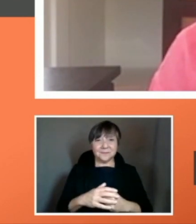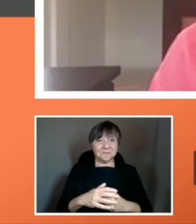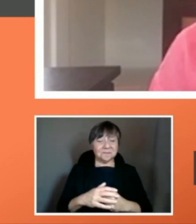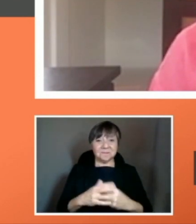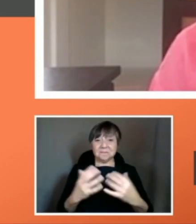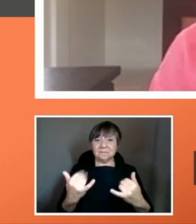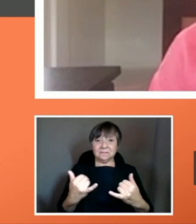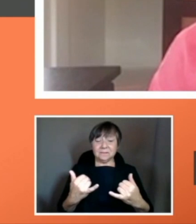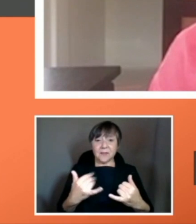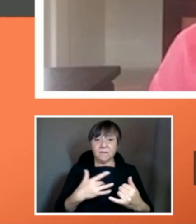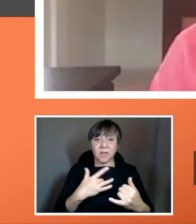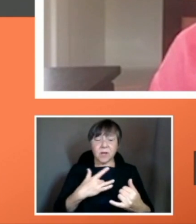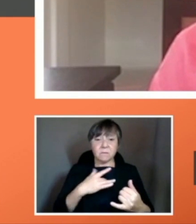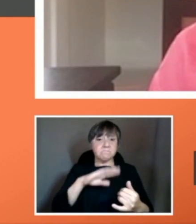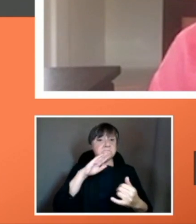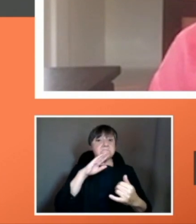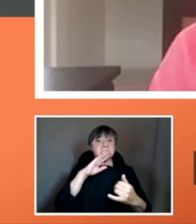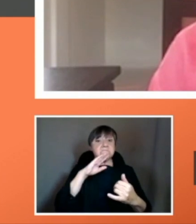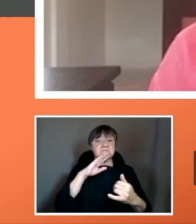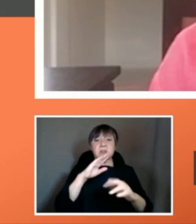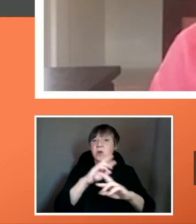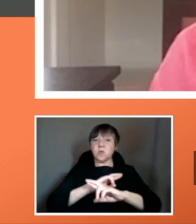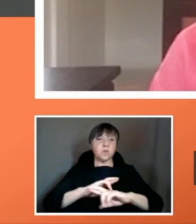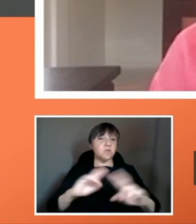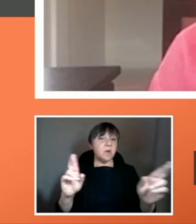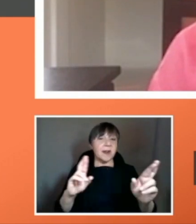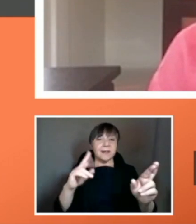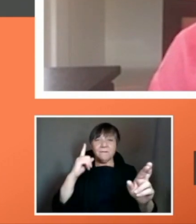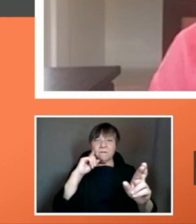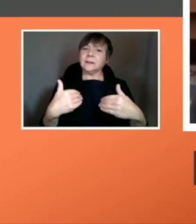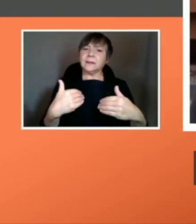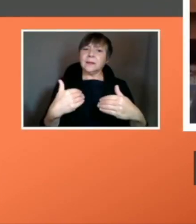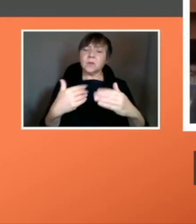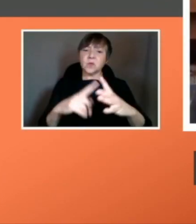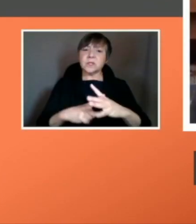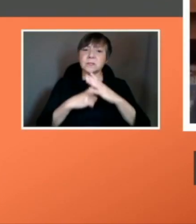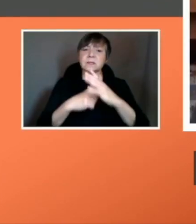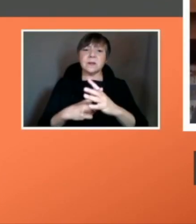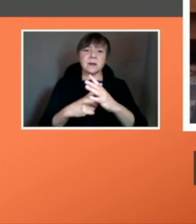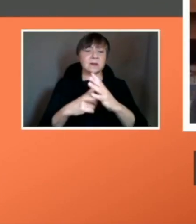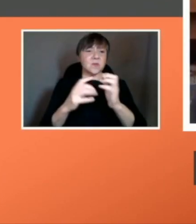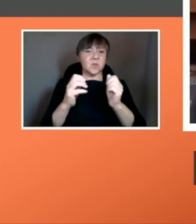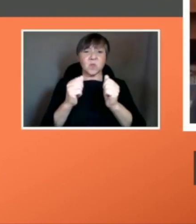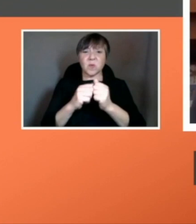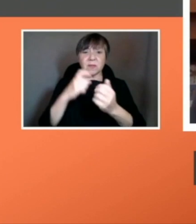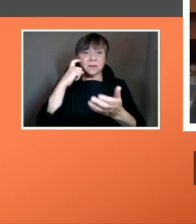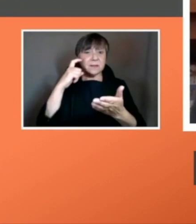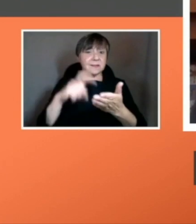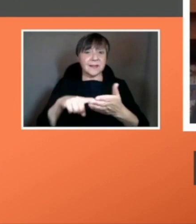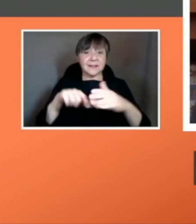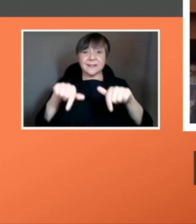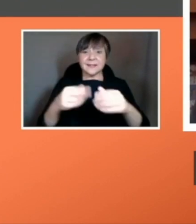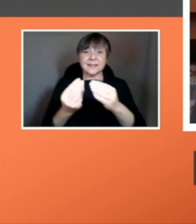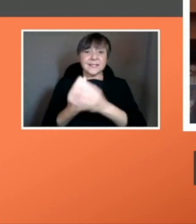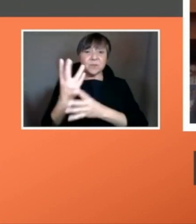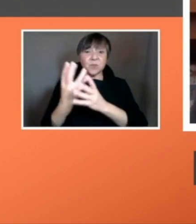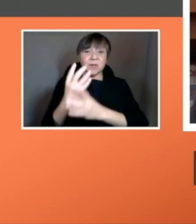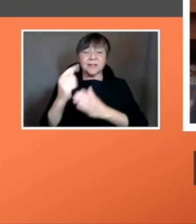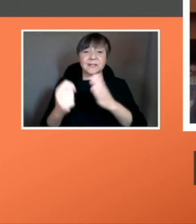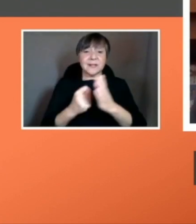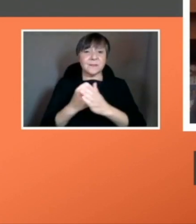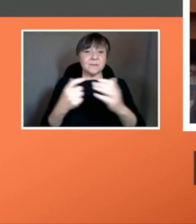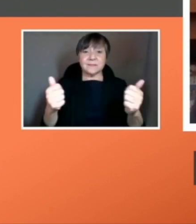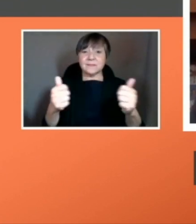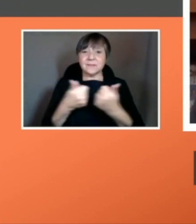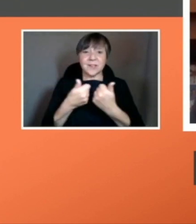This is not a setback, but a setup for your comeback. Afterward, Superintendent of Schools David Fleischman